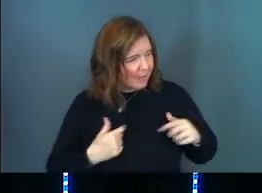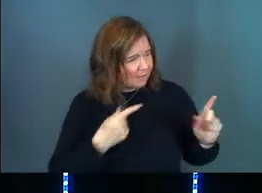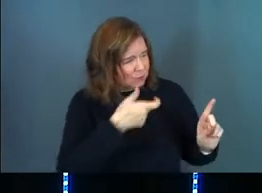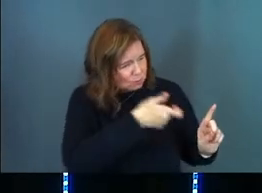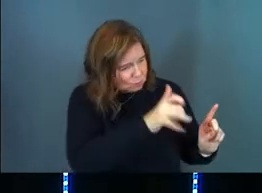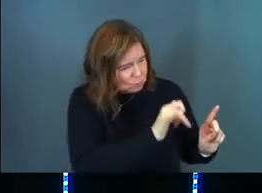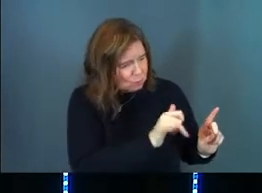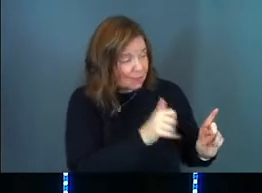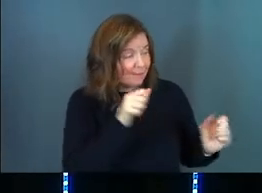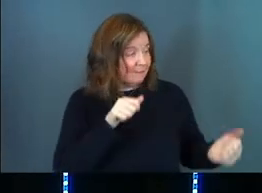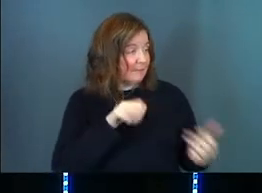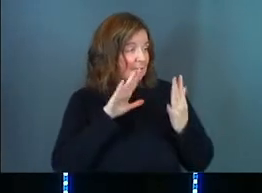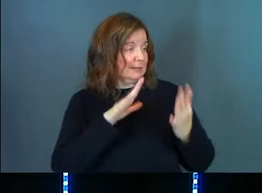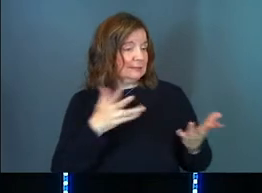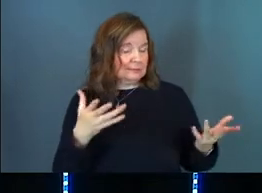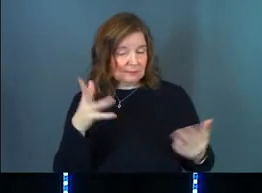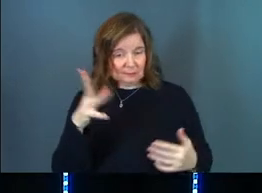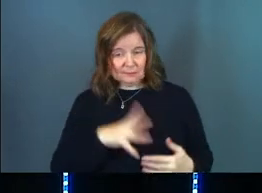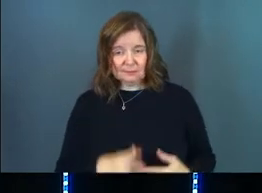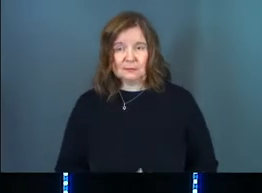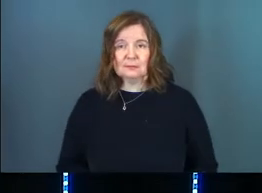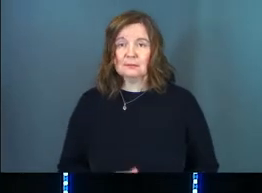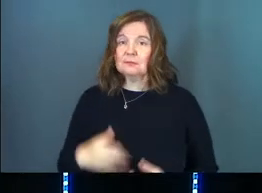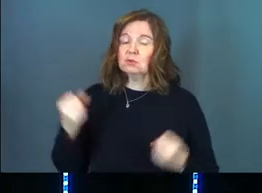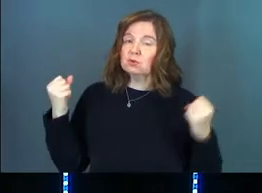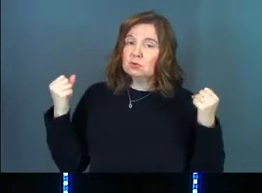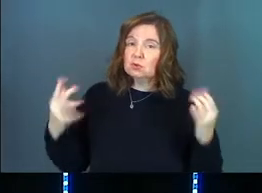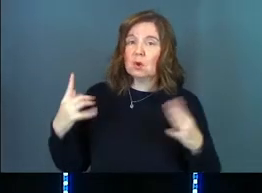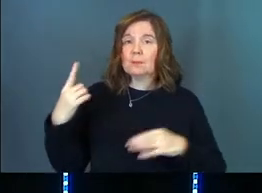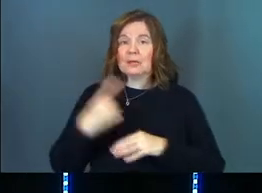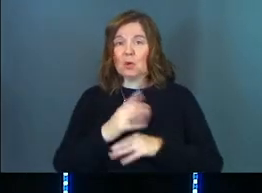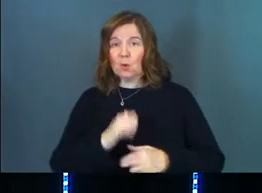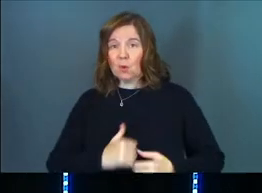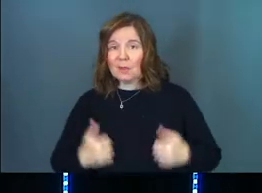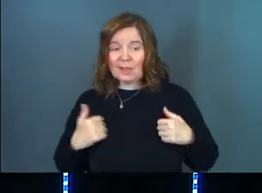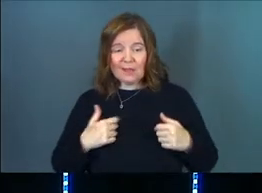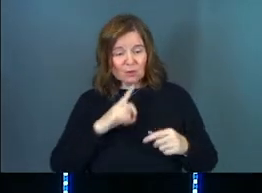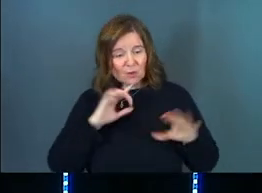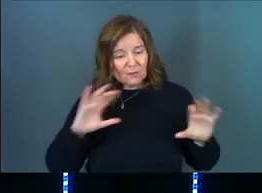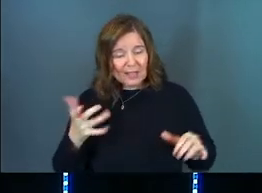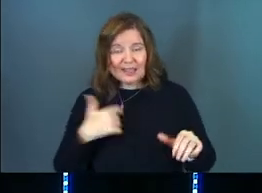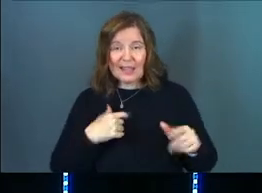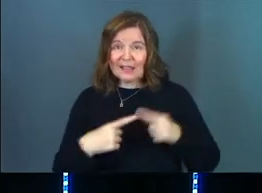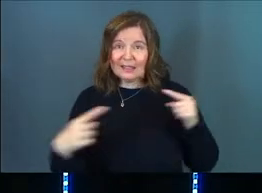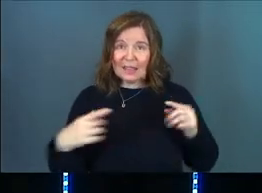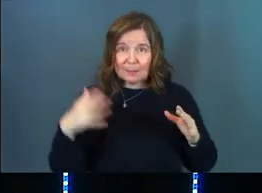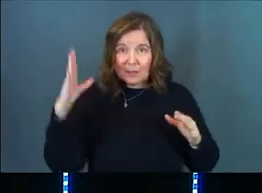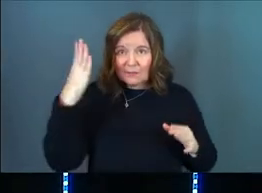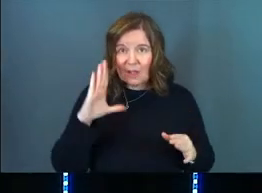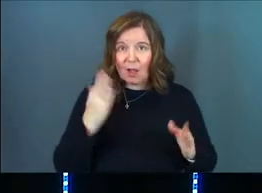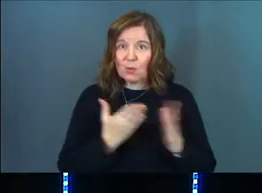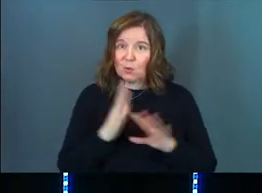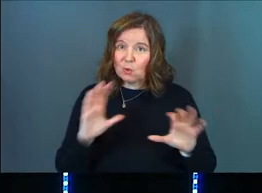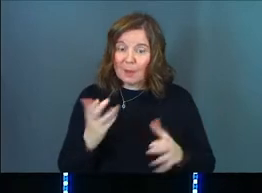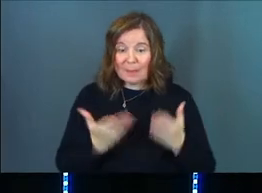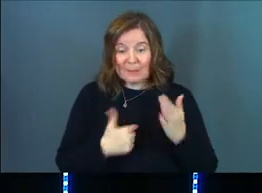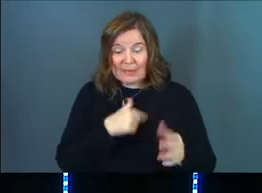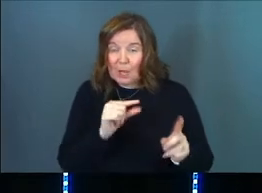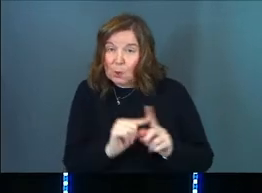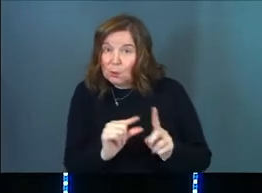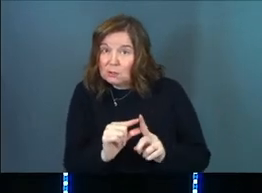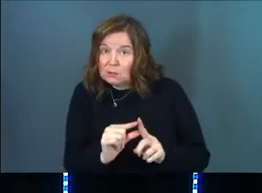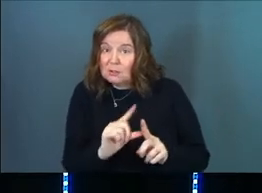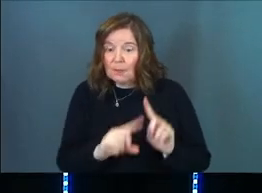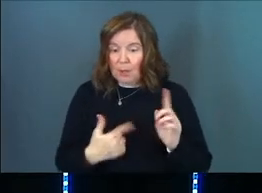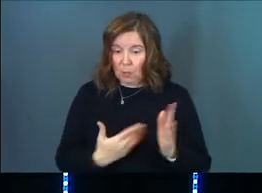Peter. Face it, man. So many days of your life, you've acted like the enemy of God through your actions, maybe not your